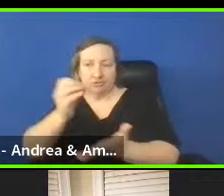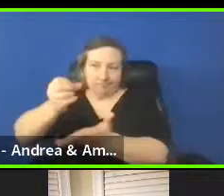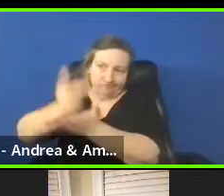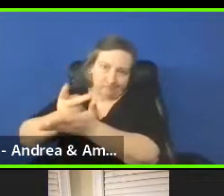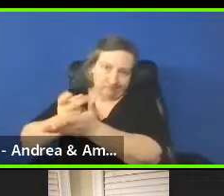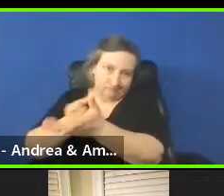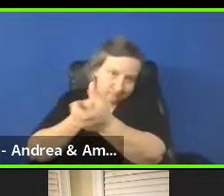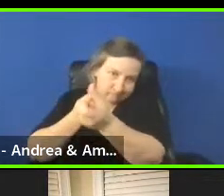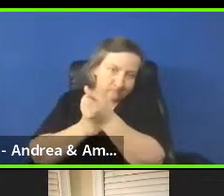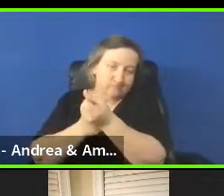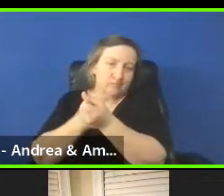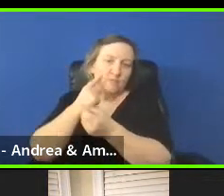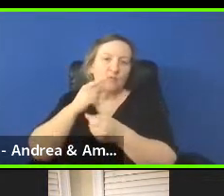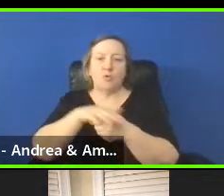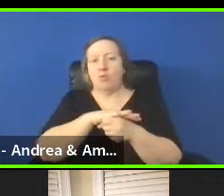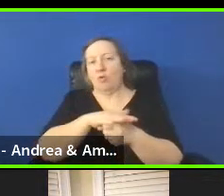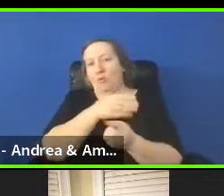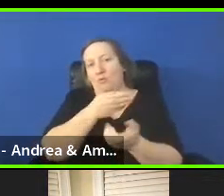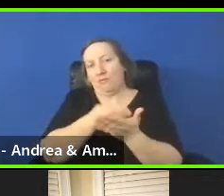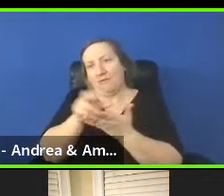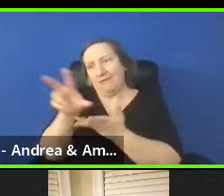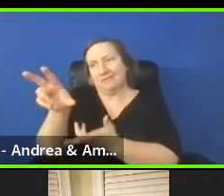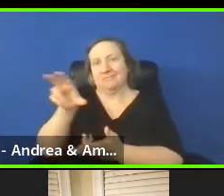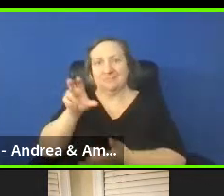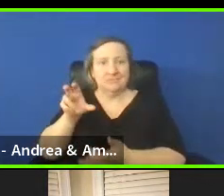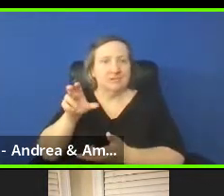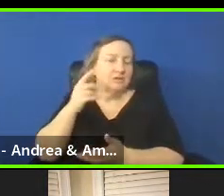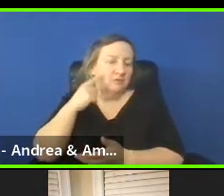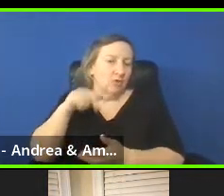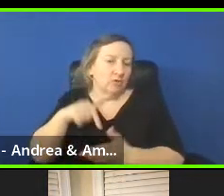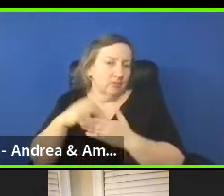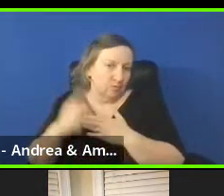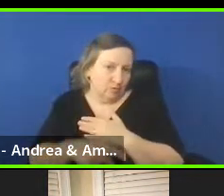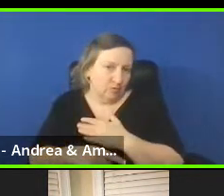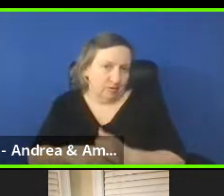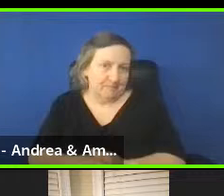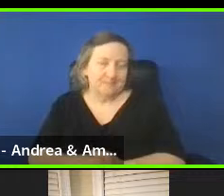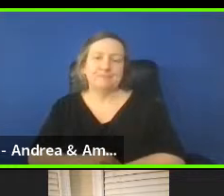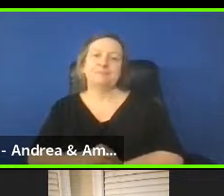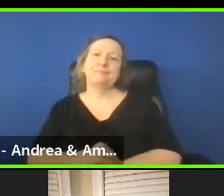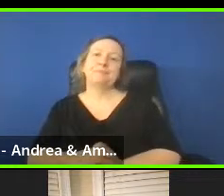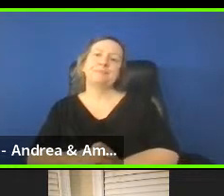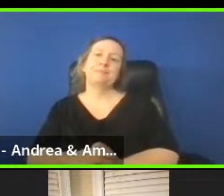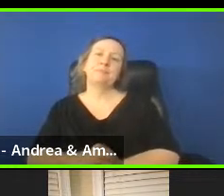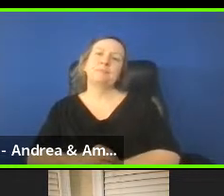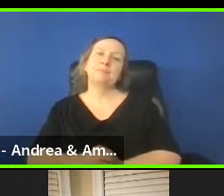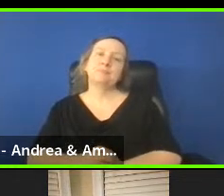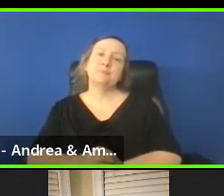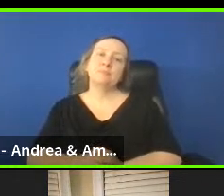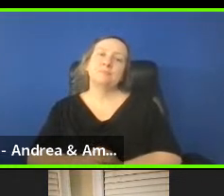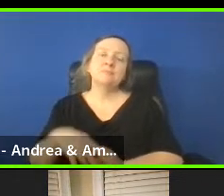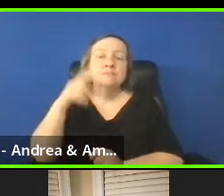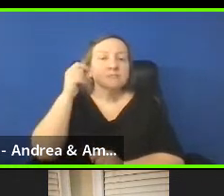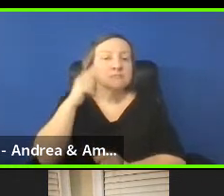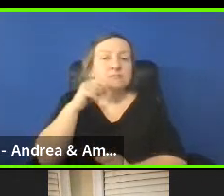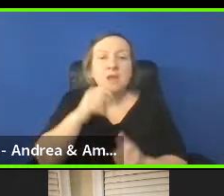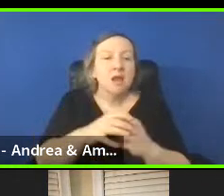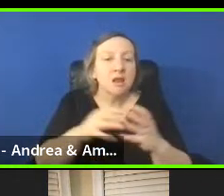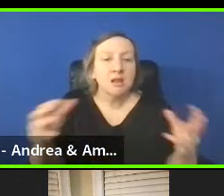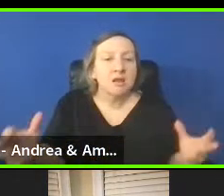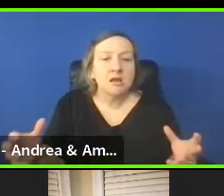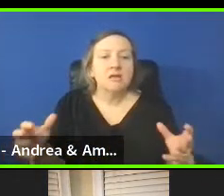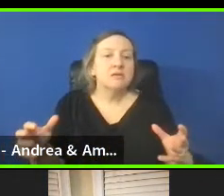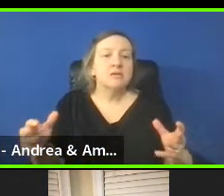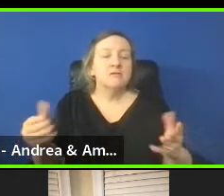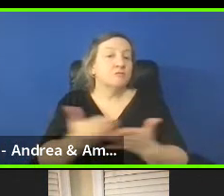the local funding piece for this program. So there's not a lot of